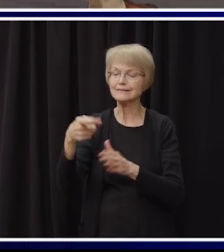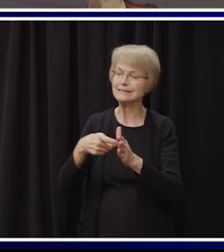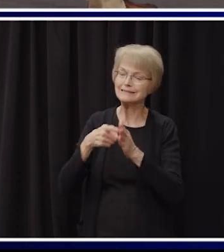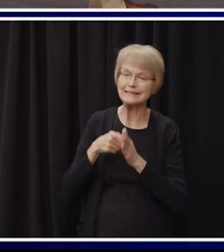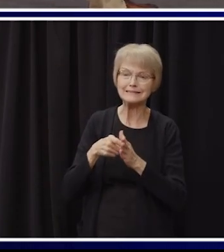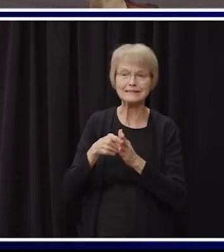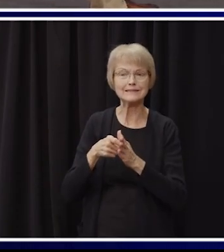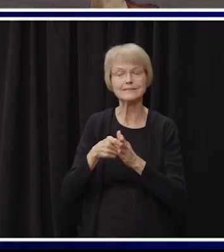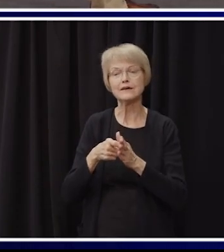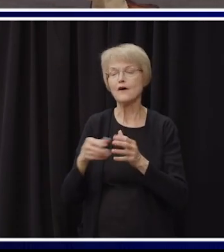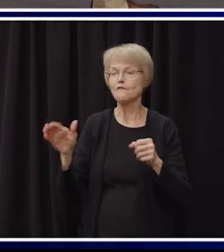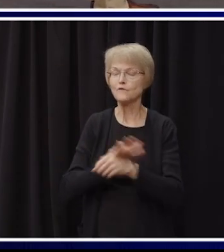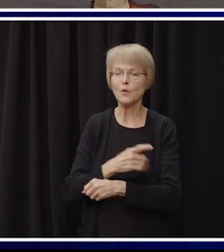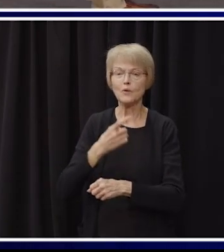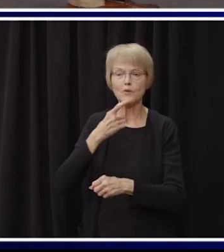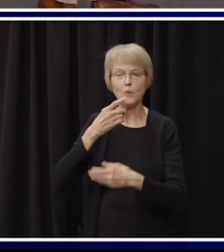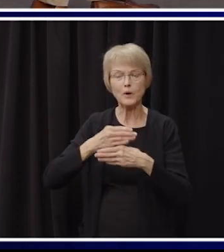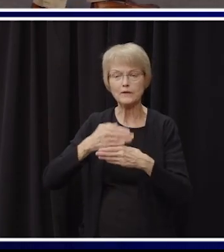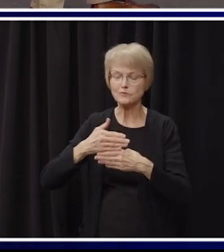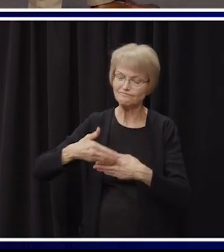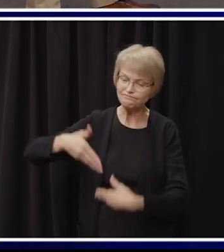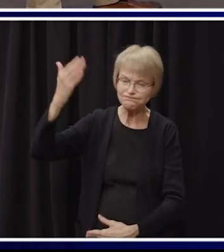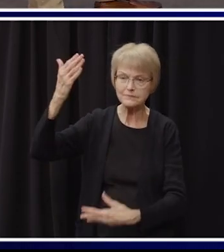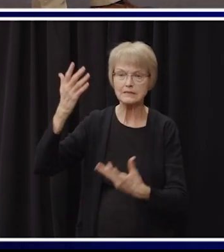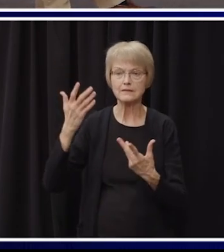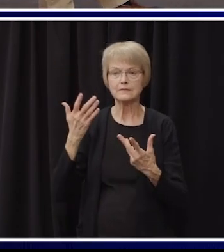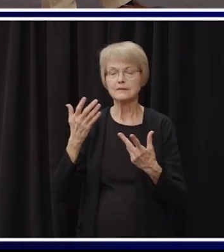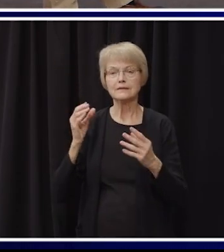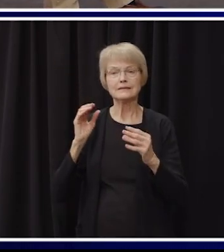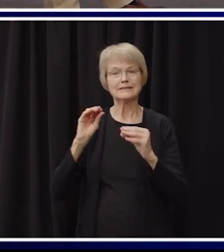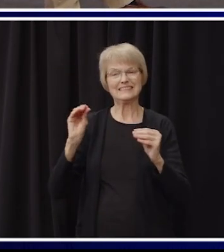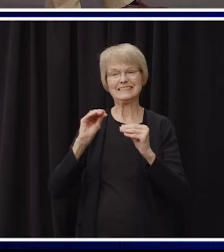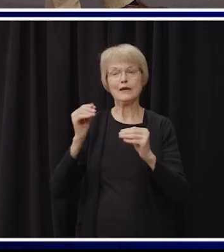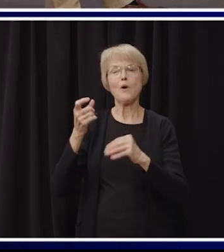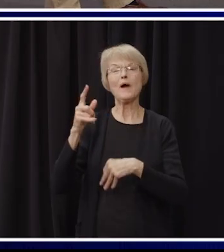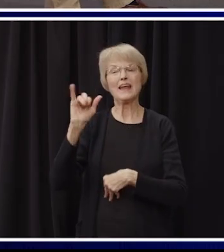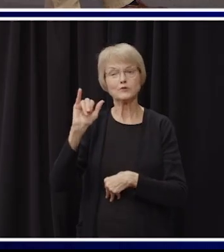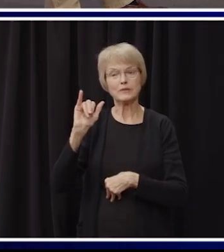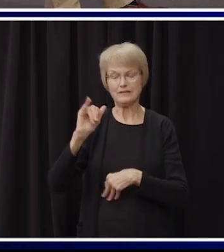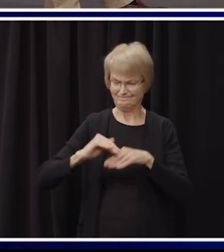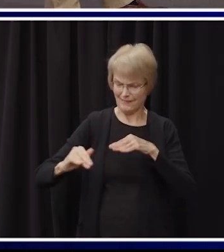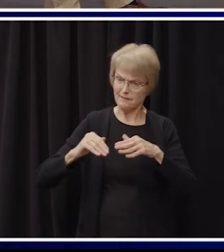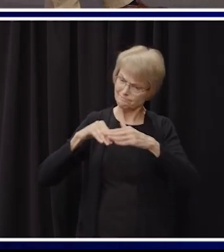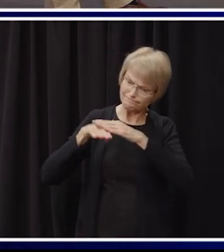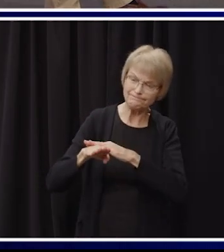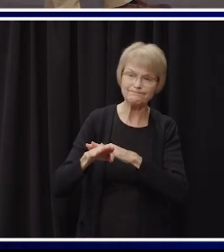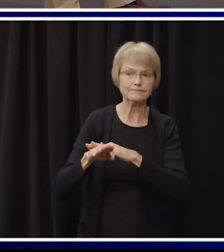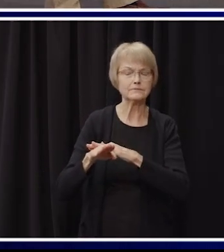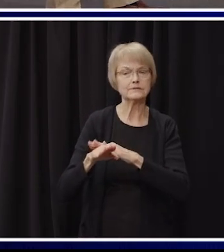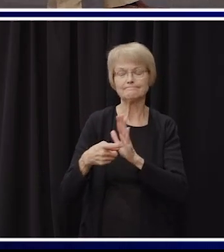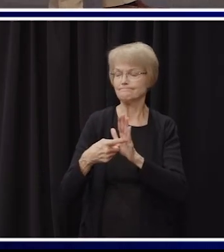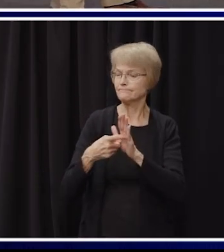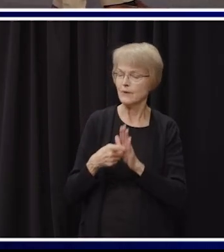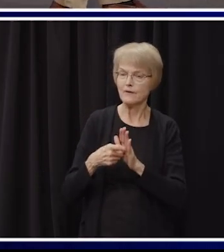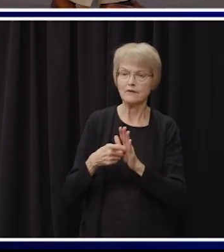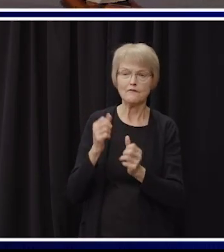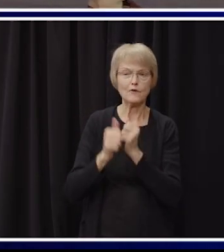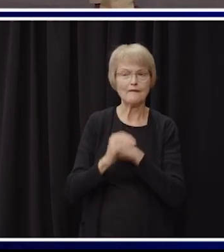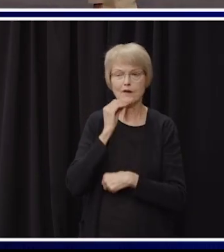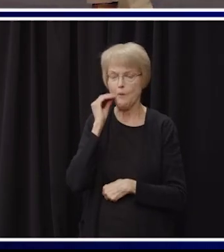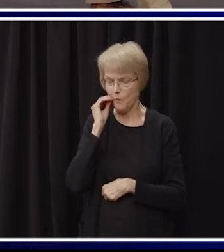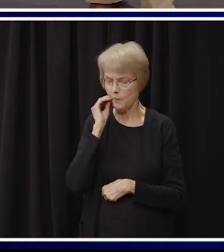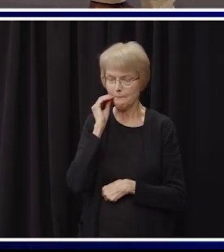But zero entry showers is an absolute must in every home that we